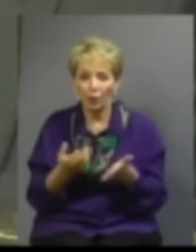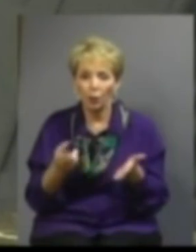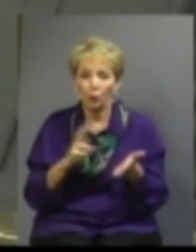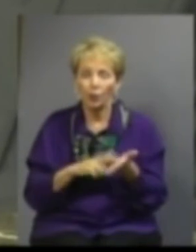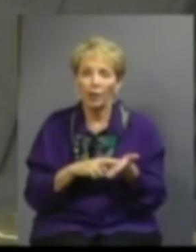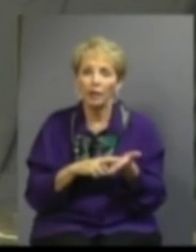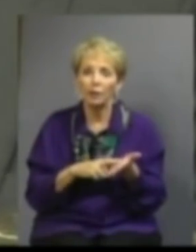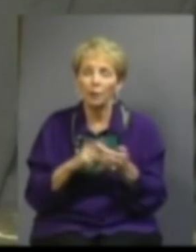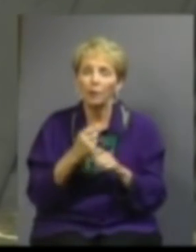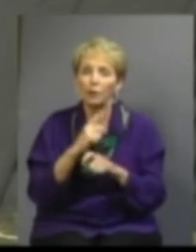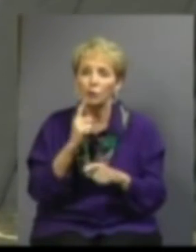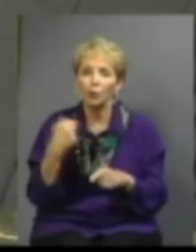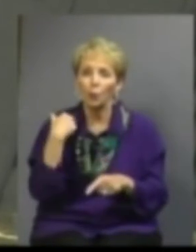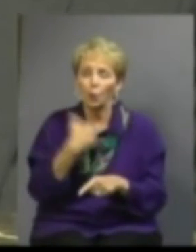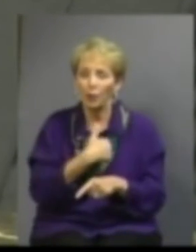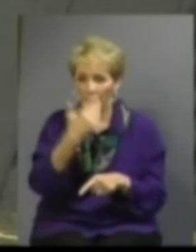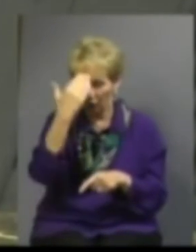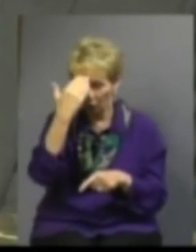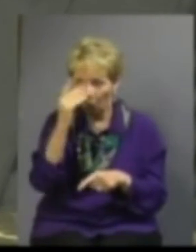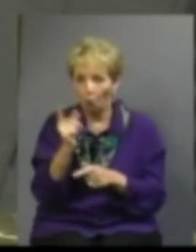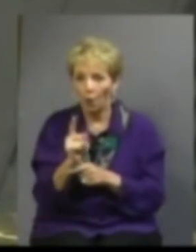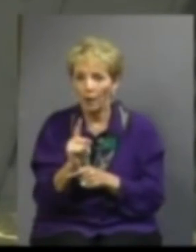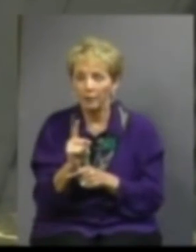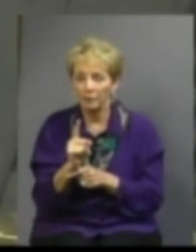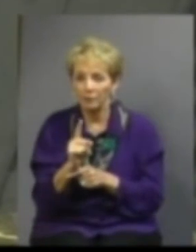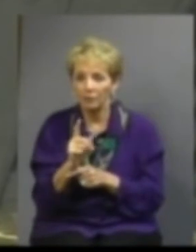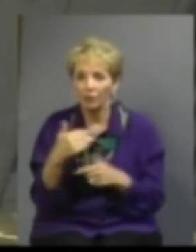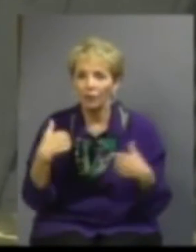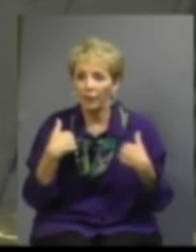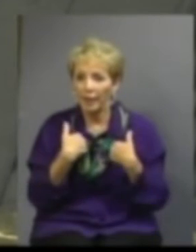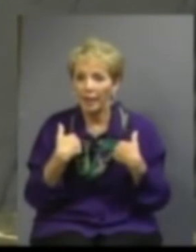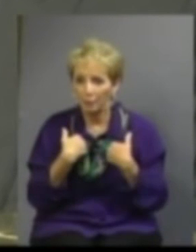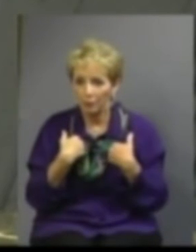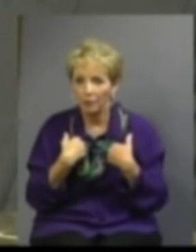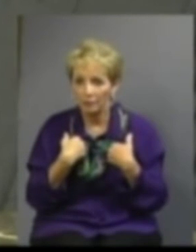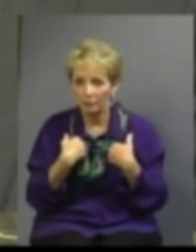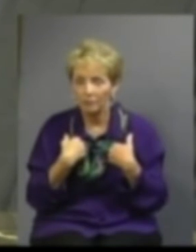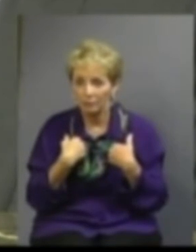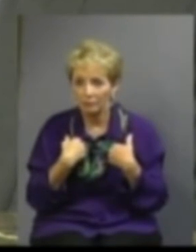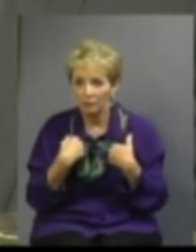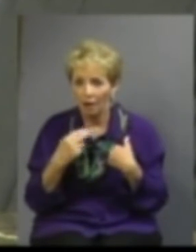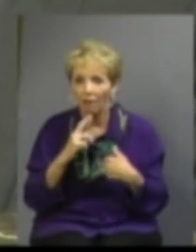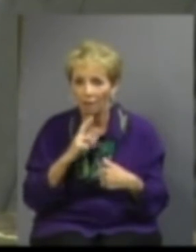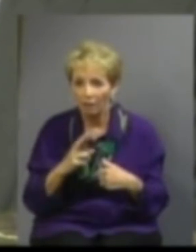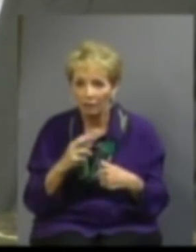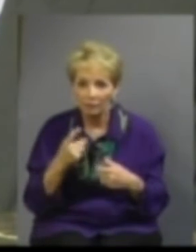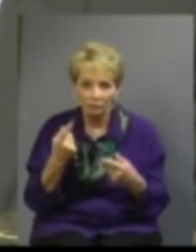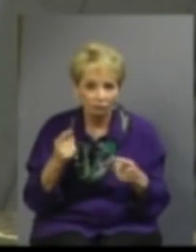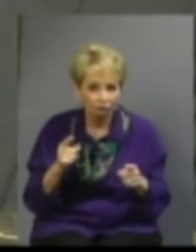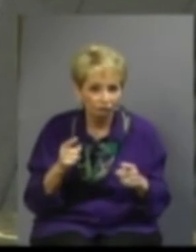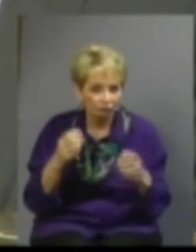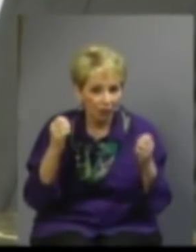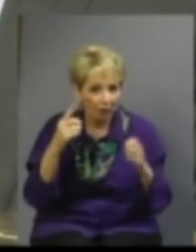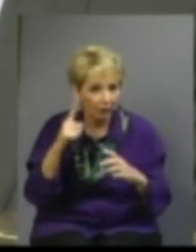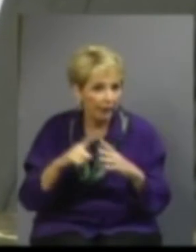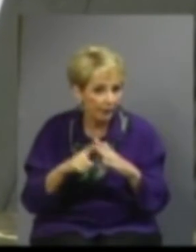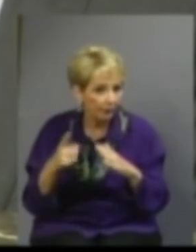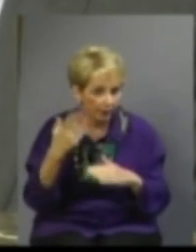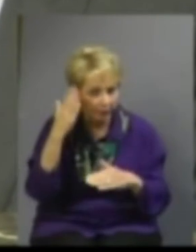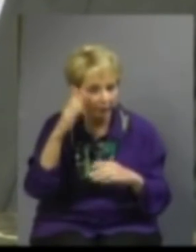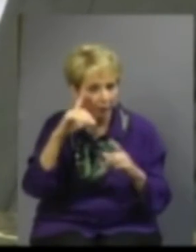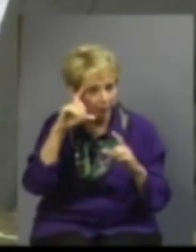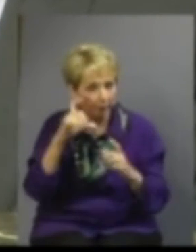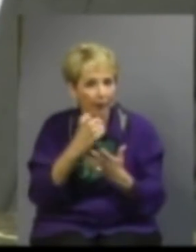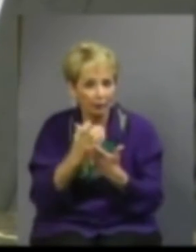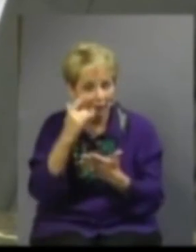registration is to make sure we know where some of these animals are, Right. frankly, in case of emergencies or escapes, as you say.